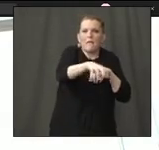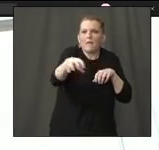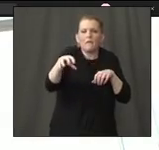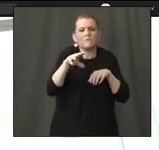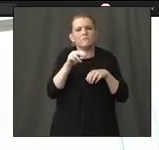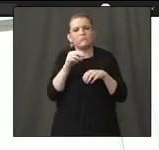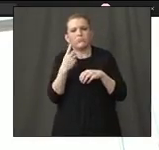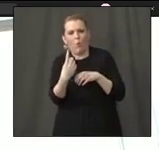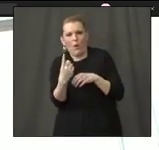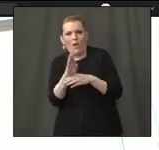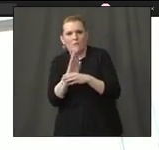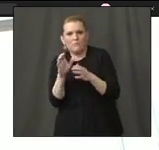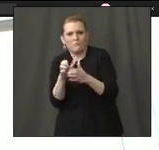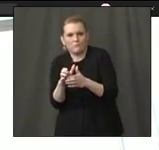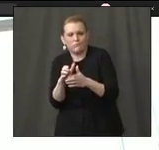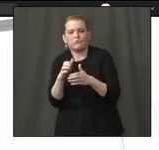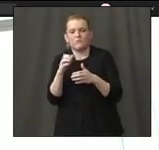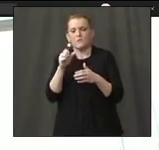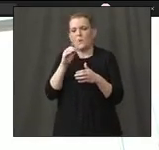at